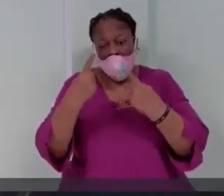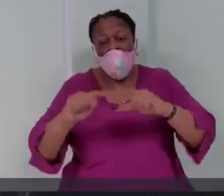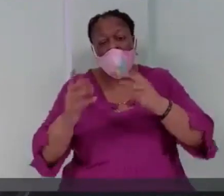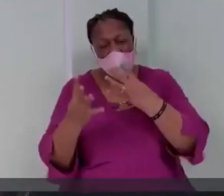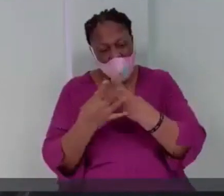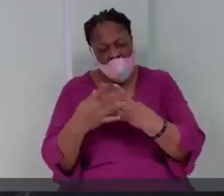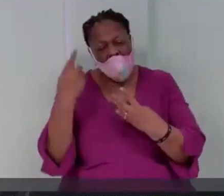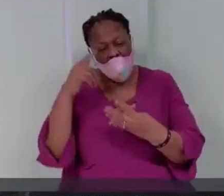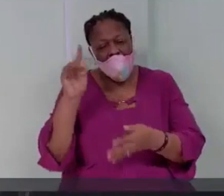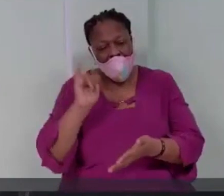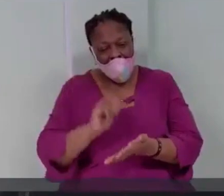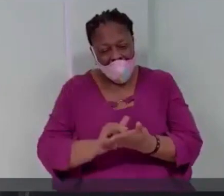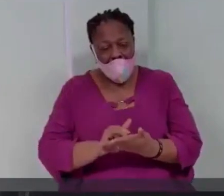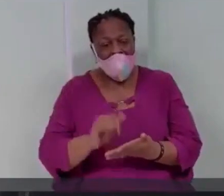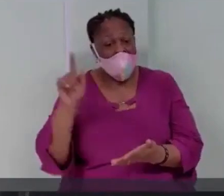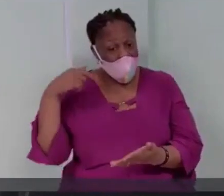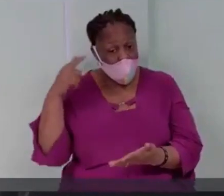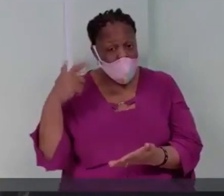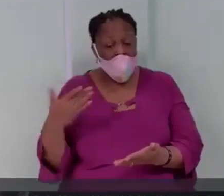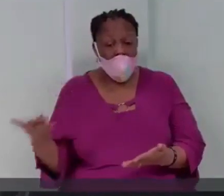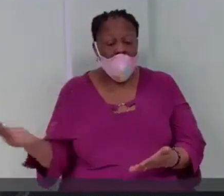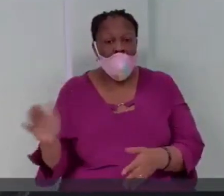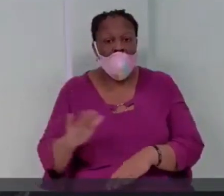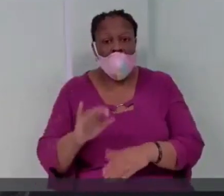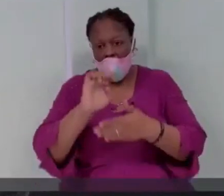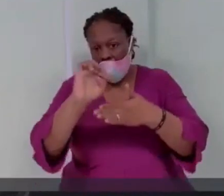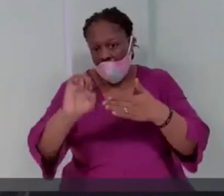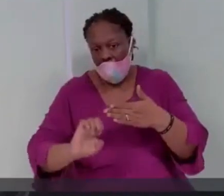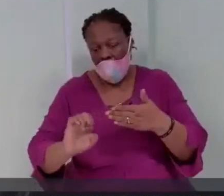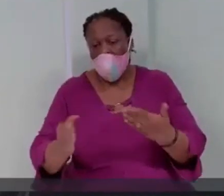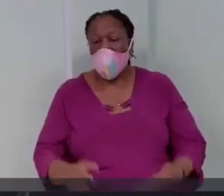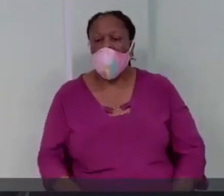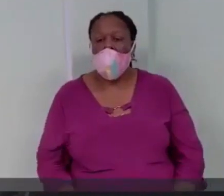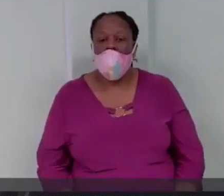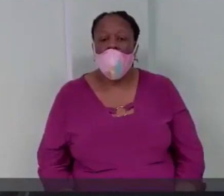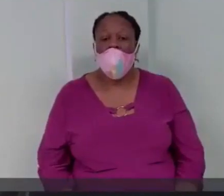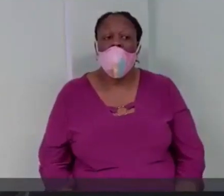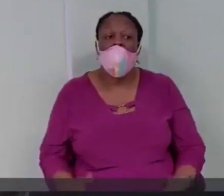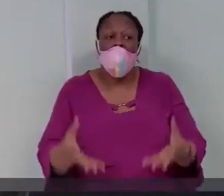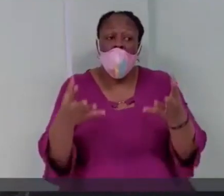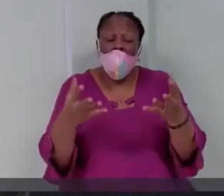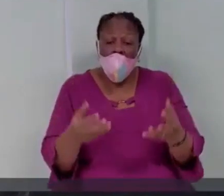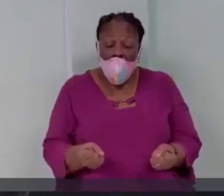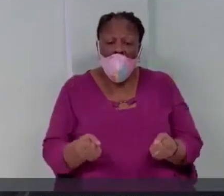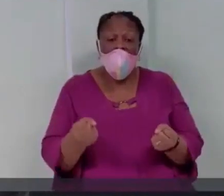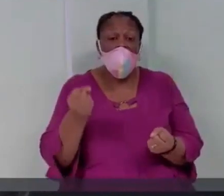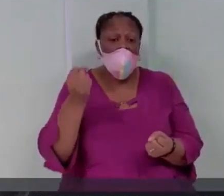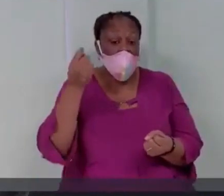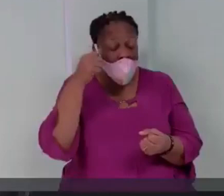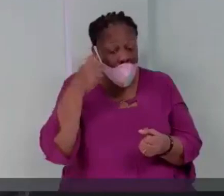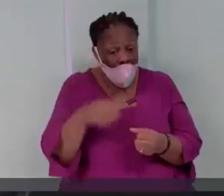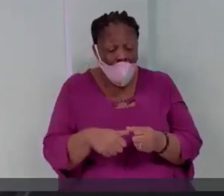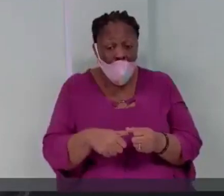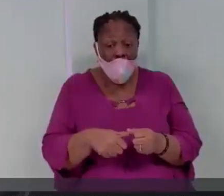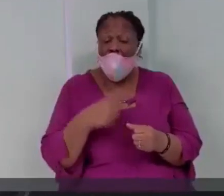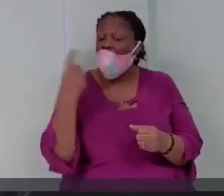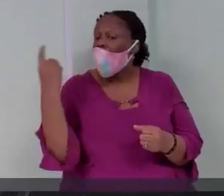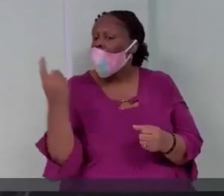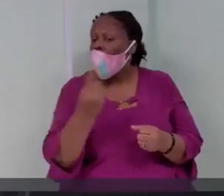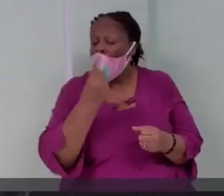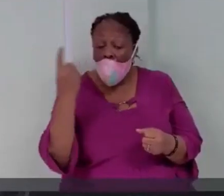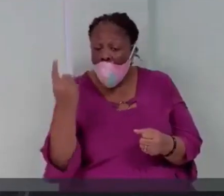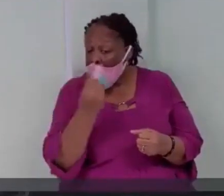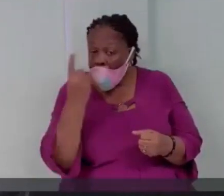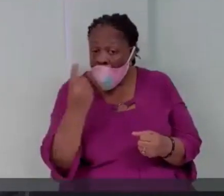Having highlighted this particular incident, and there are others, this drives home the point that we are to always observe